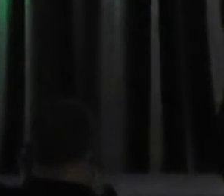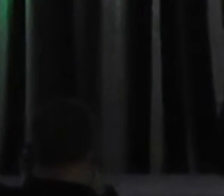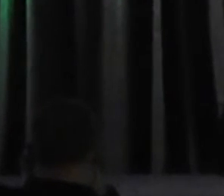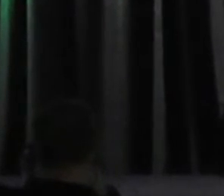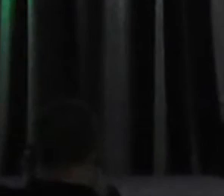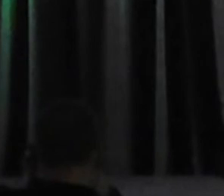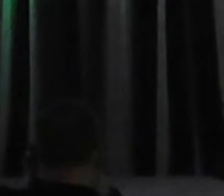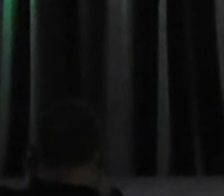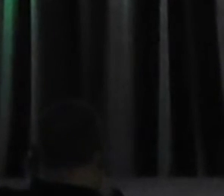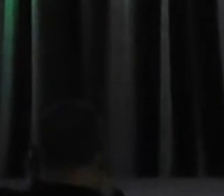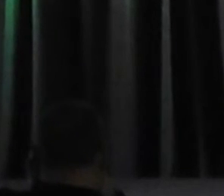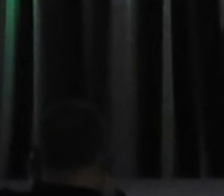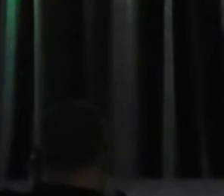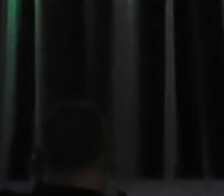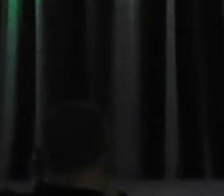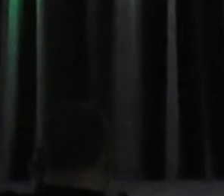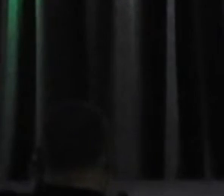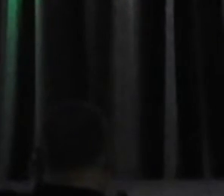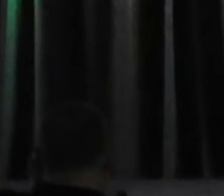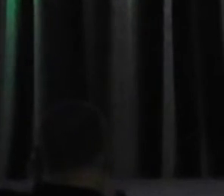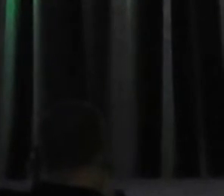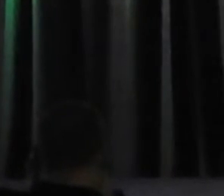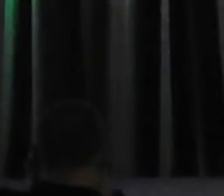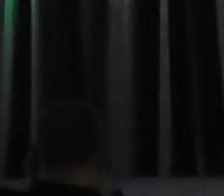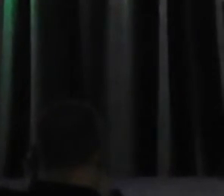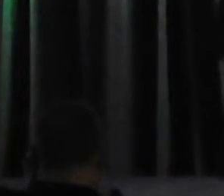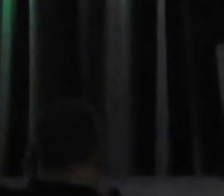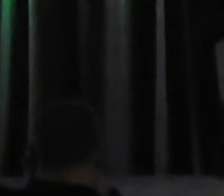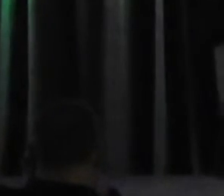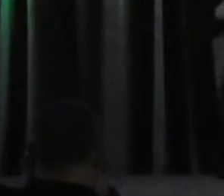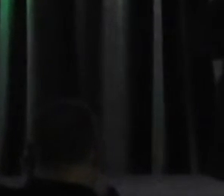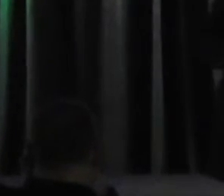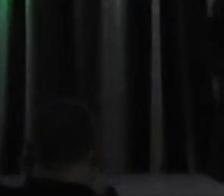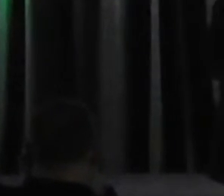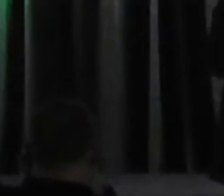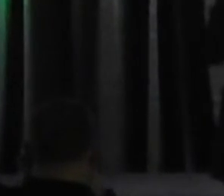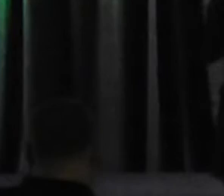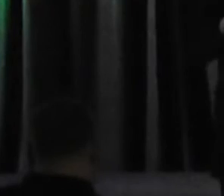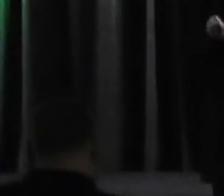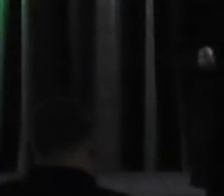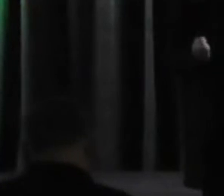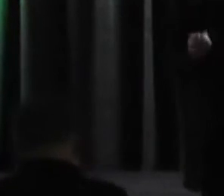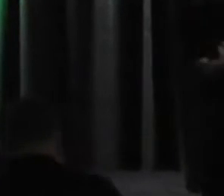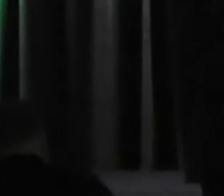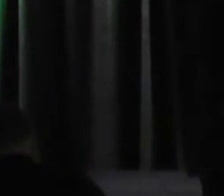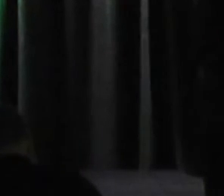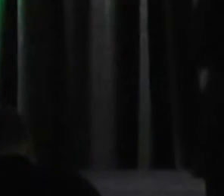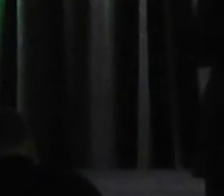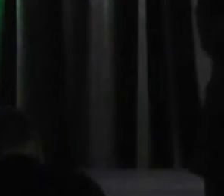ago. So it doesn't matter what stage and how much pain you're in, you can always modify it to fit your